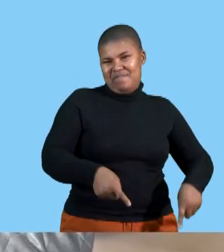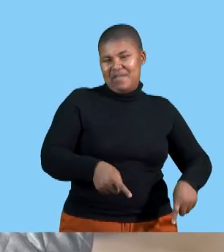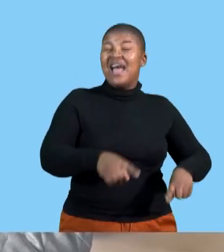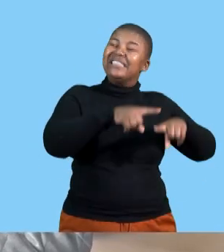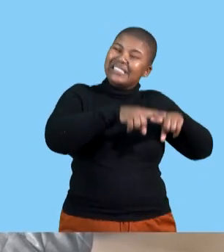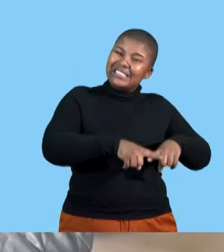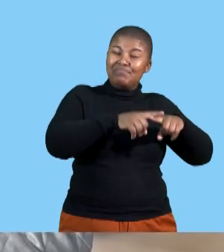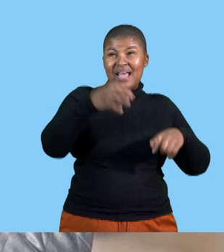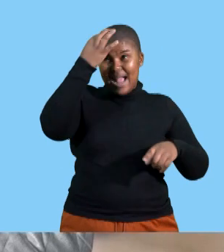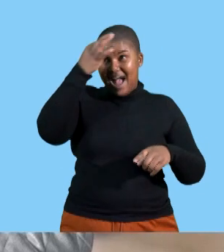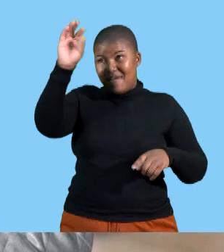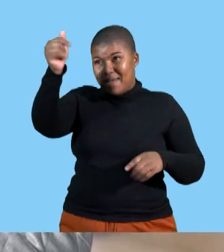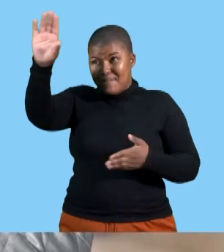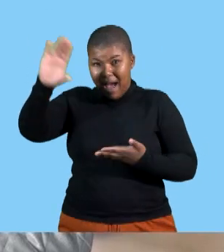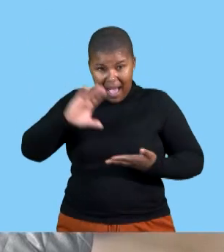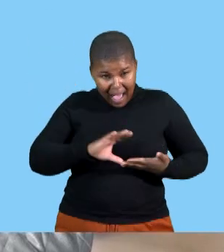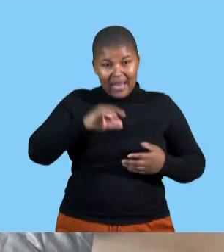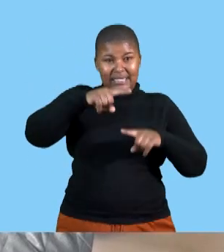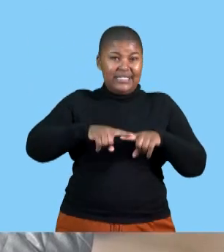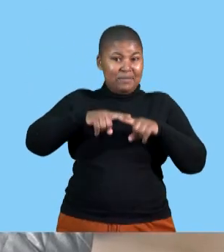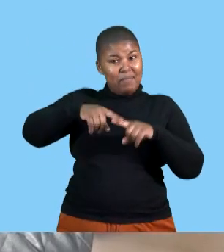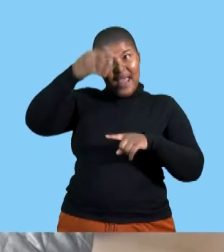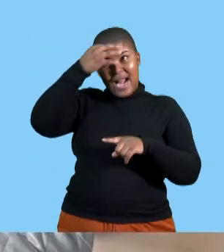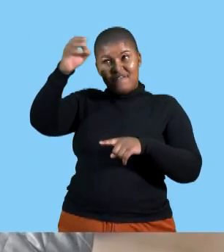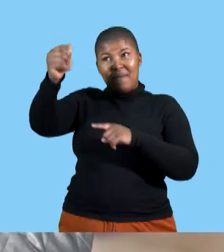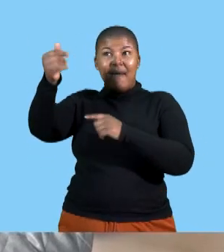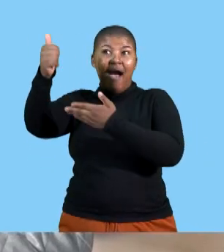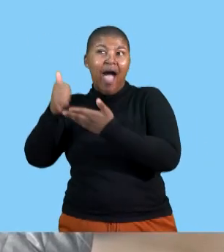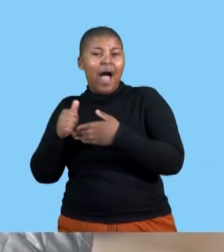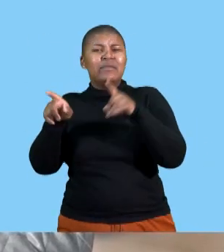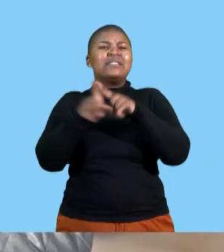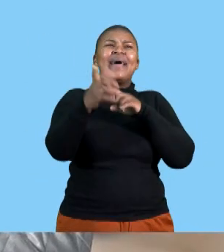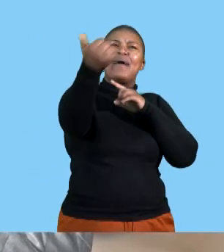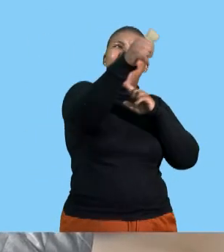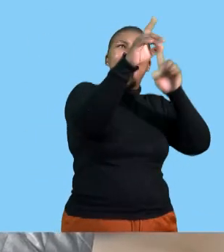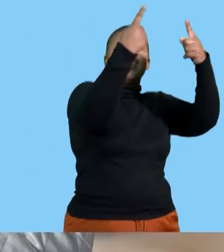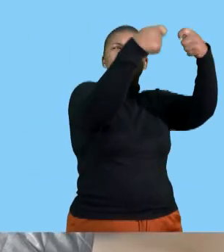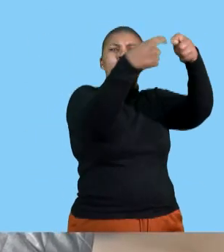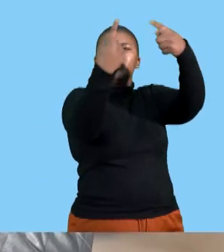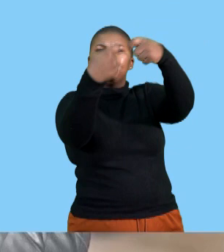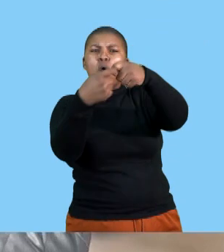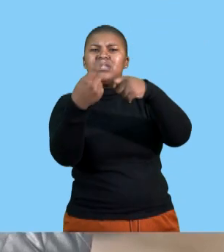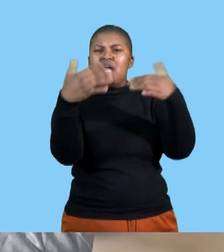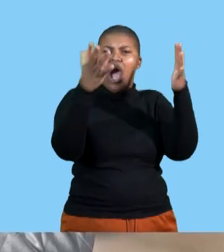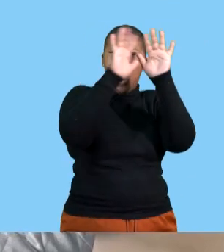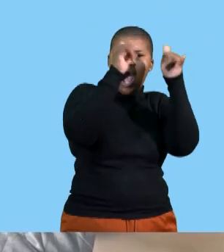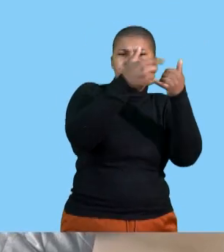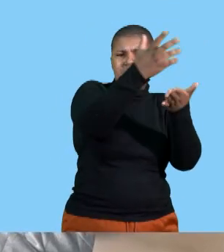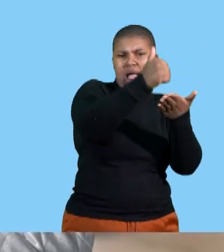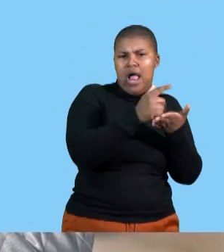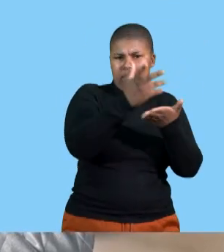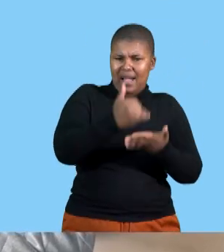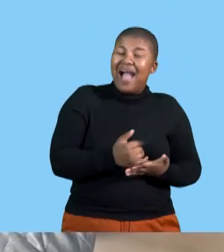grants and they rely on donors to give them support in order to continue running for the cause of the